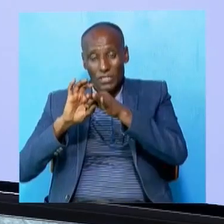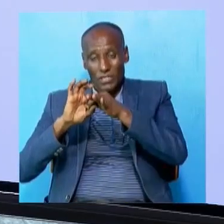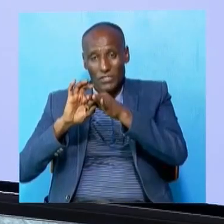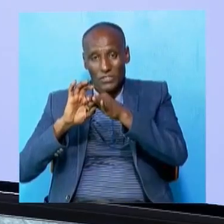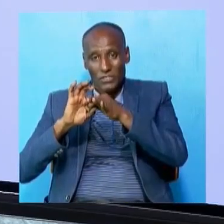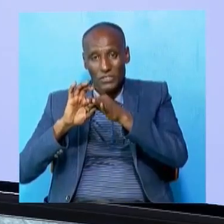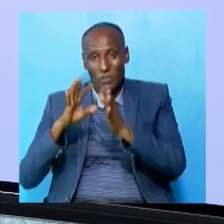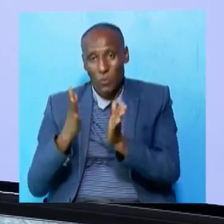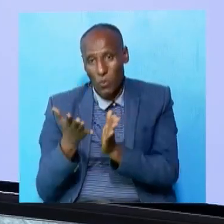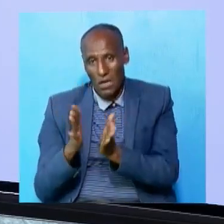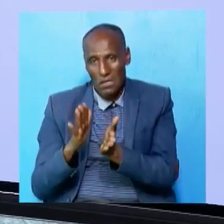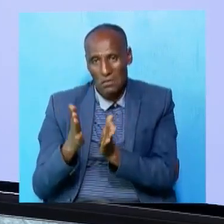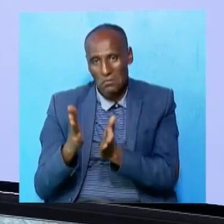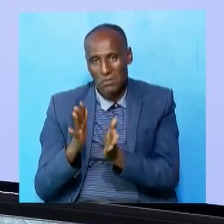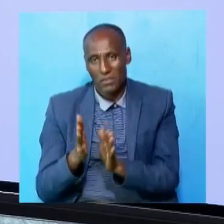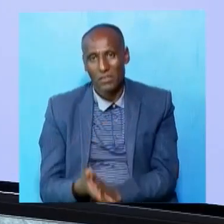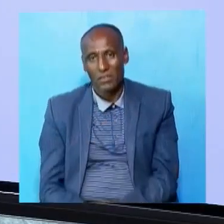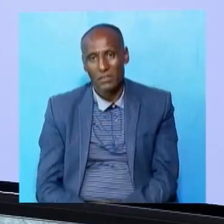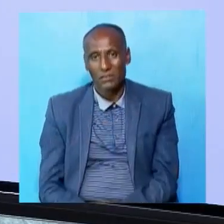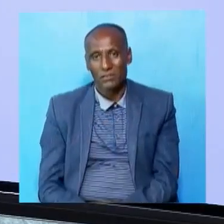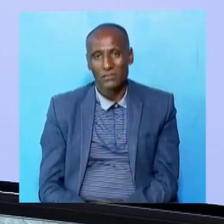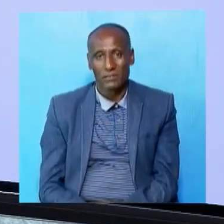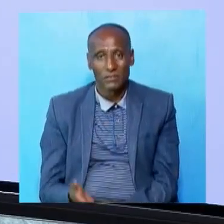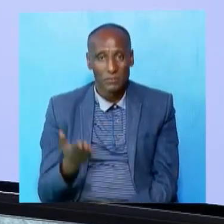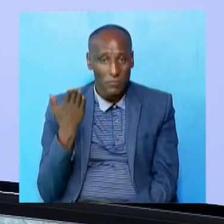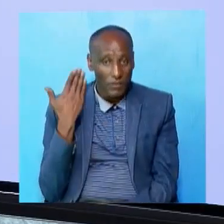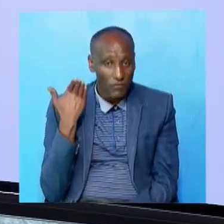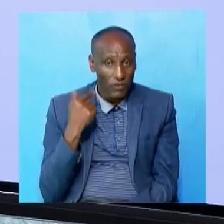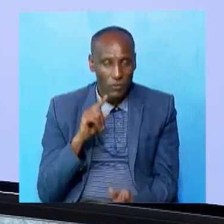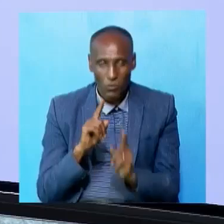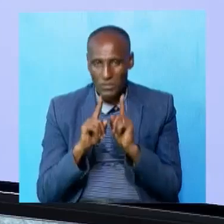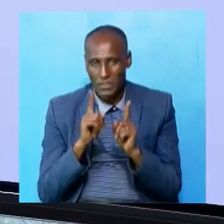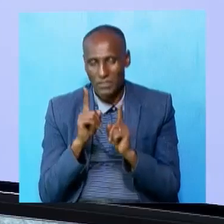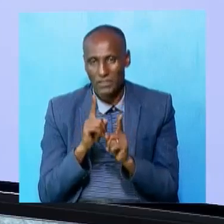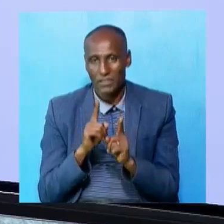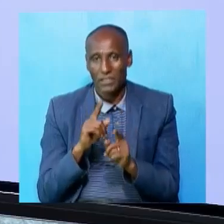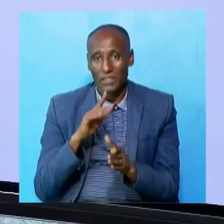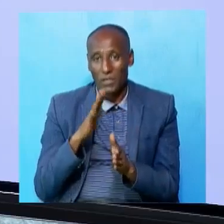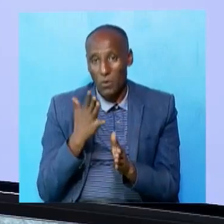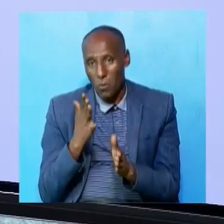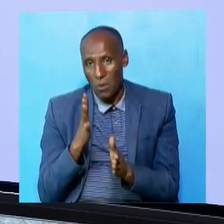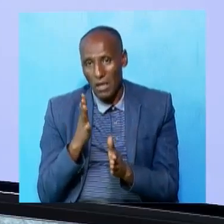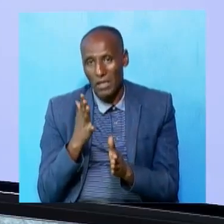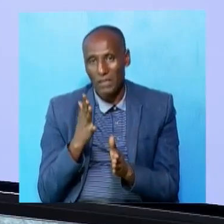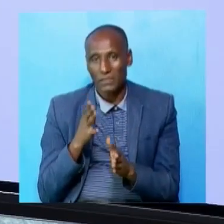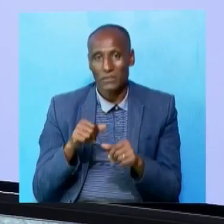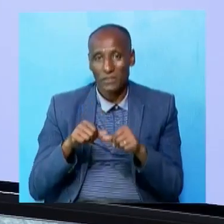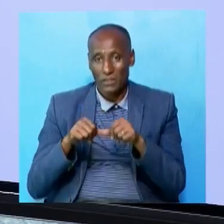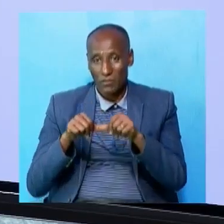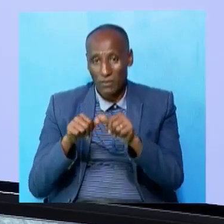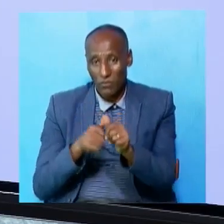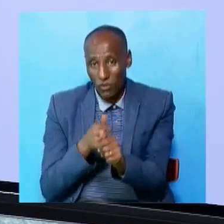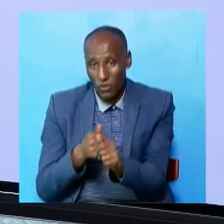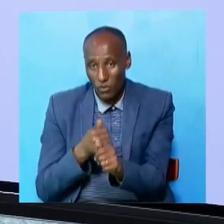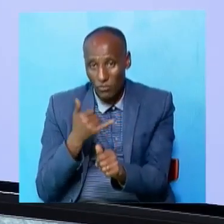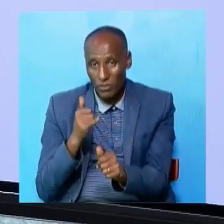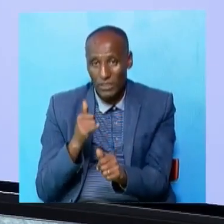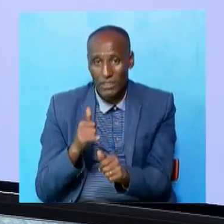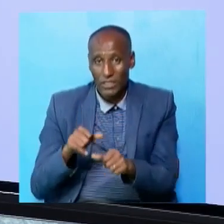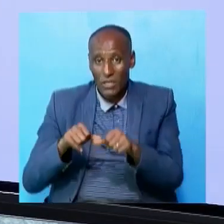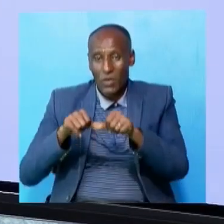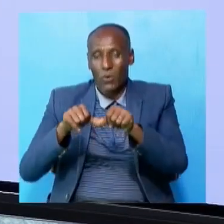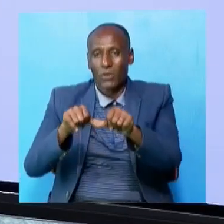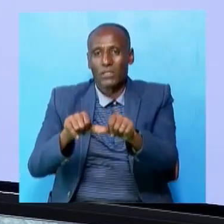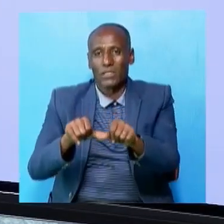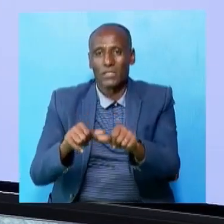Yes? Because earlier before, what do we say? We said while is followed by a